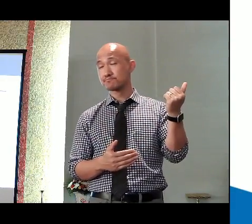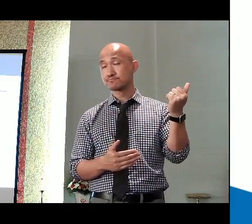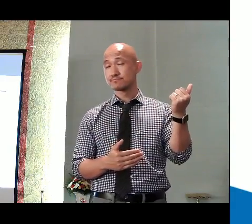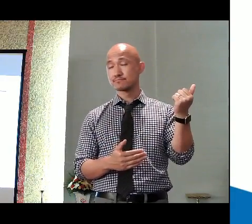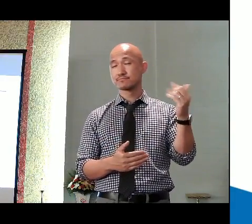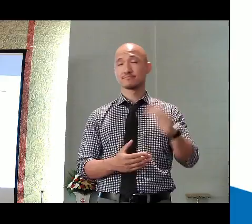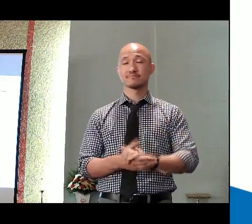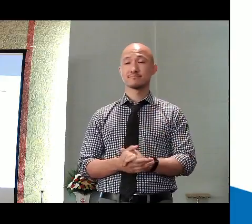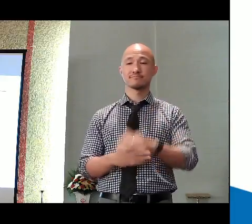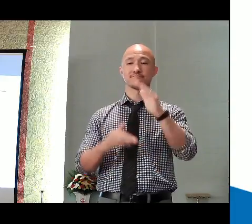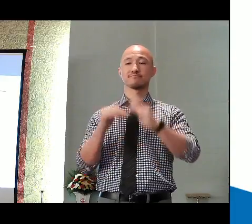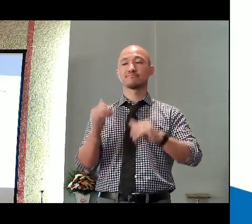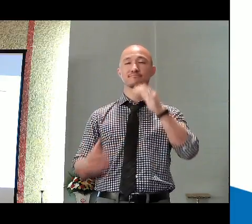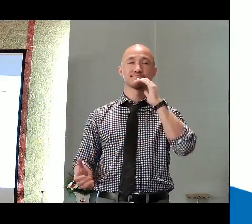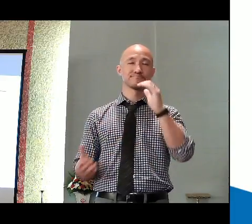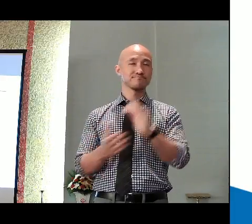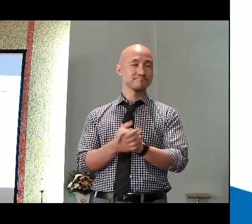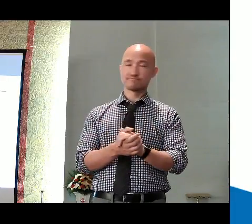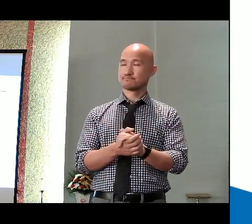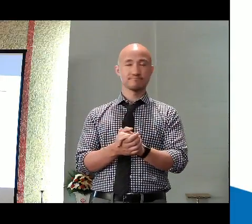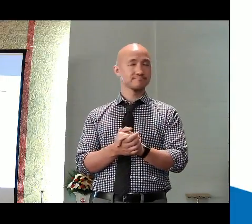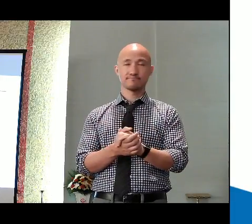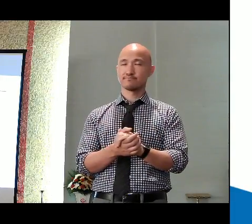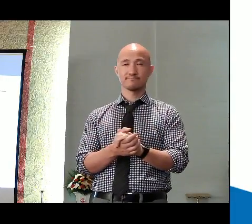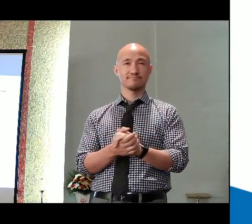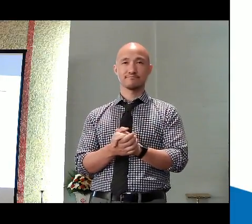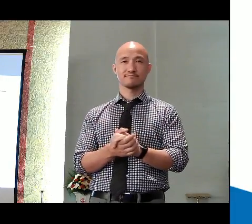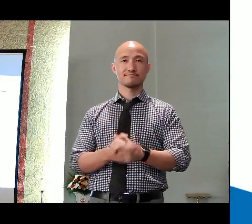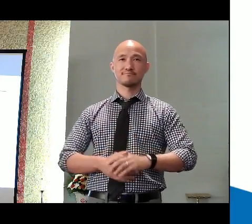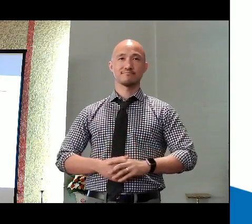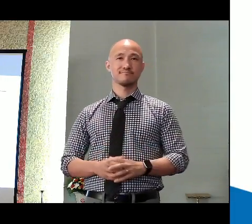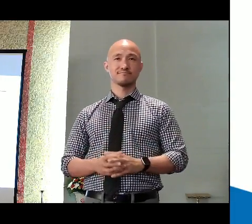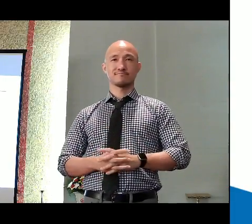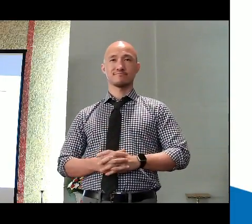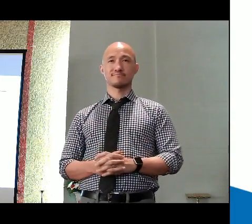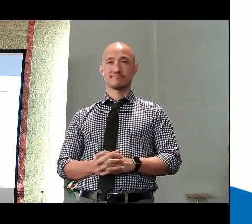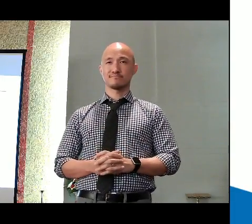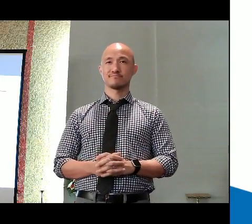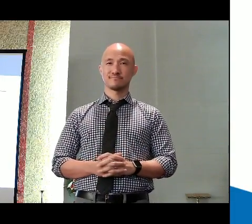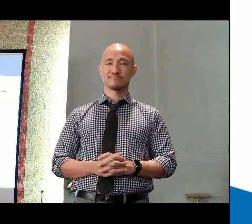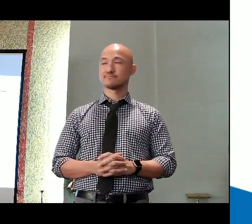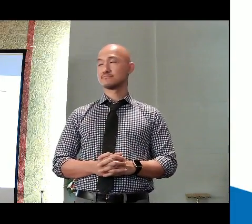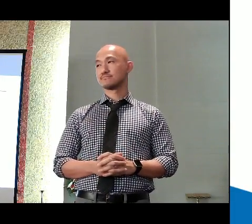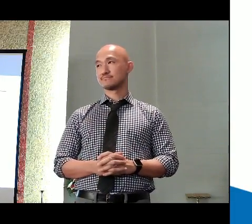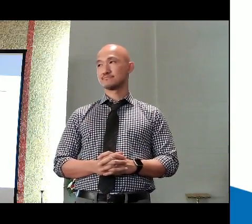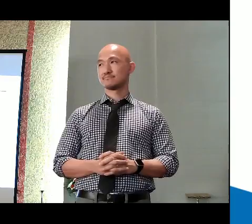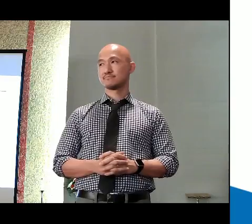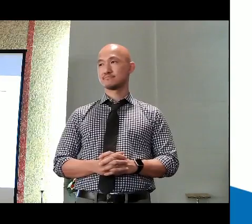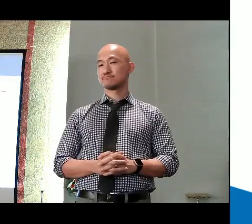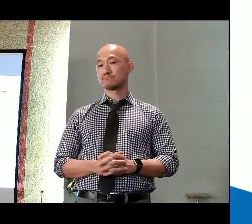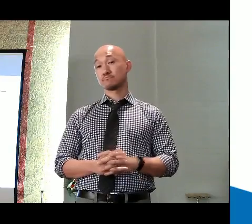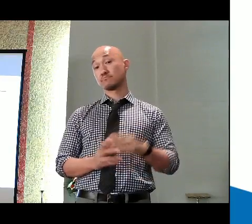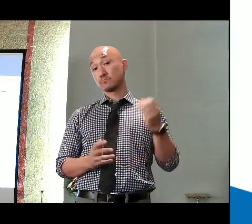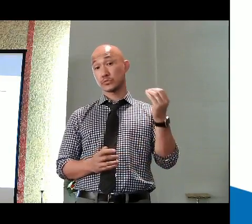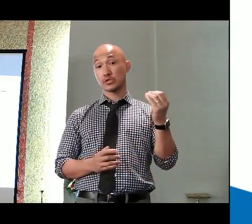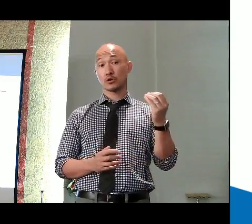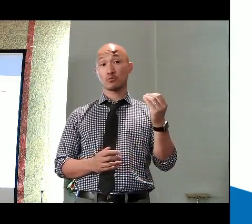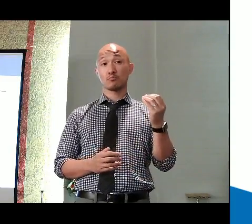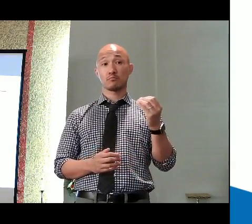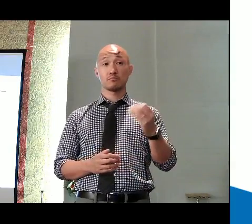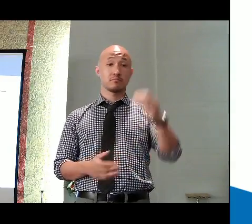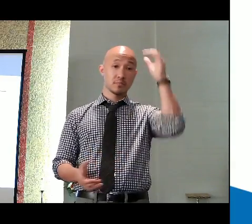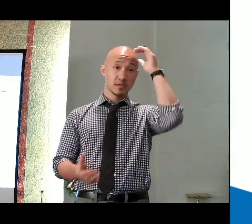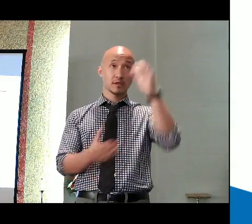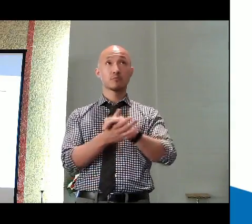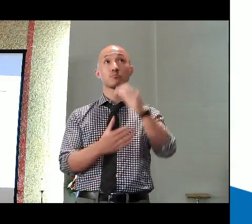you. You know, right away, this equality is established in the passage. We are equal in God's sight as far as